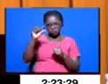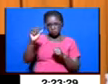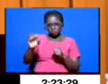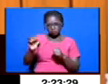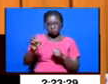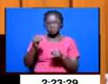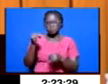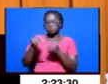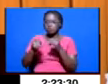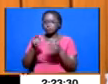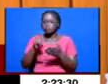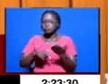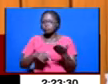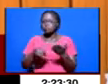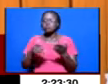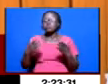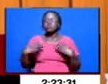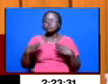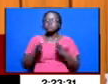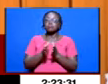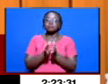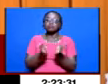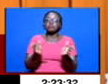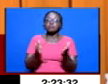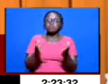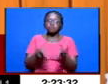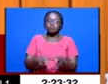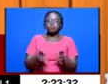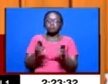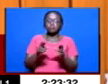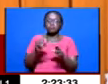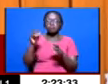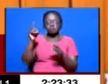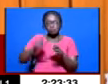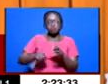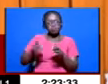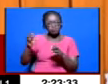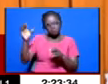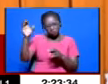that the popular initiative route must be citizen-conceived,